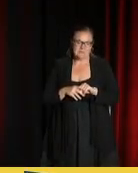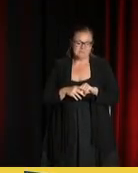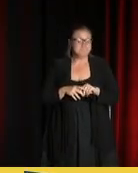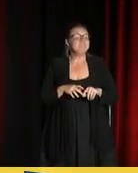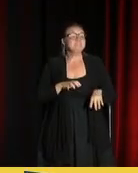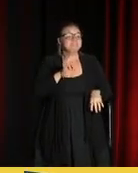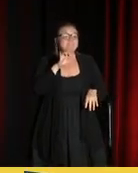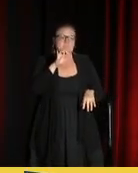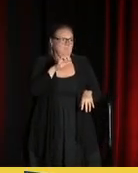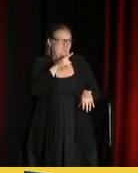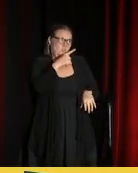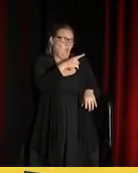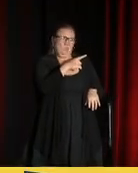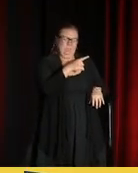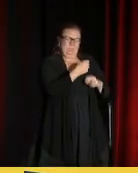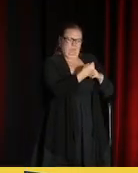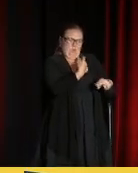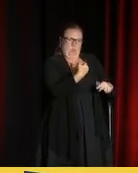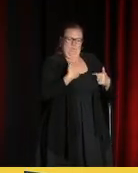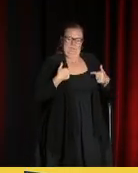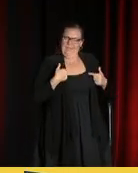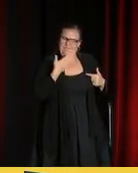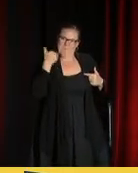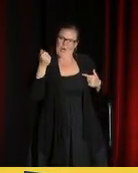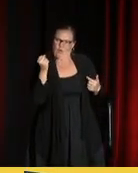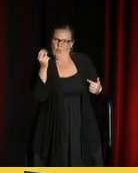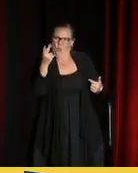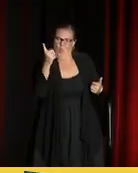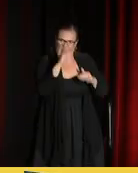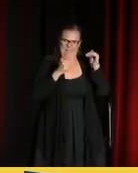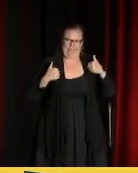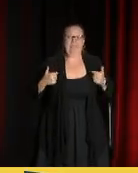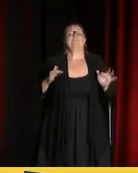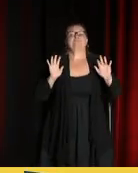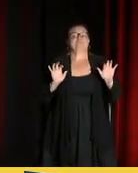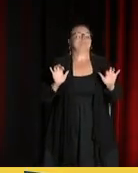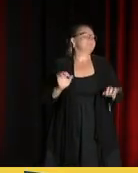That was a much better toss than I did.